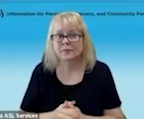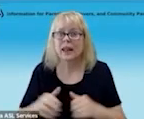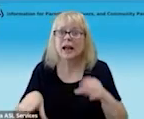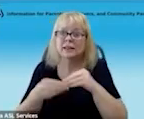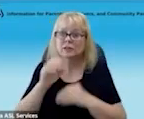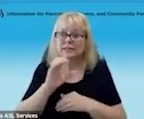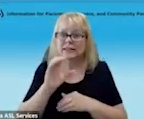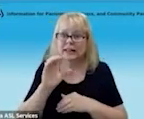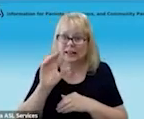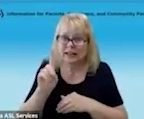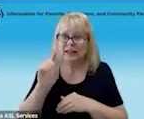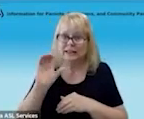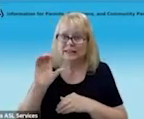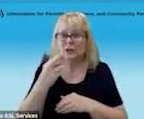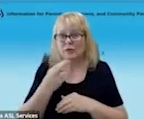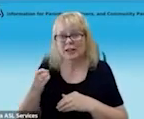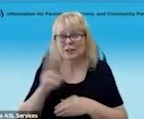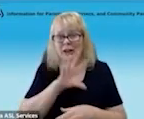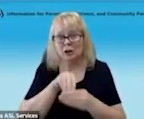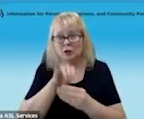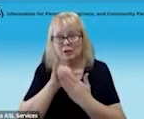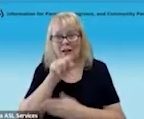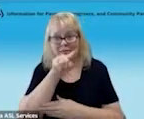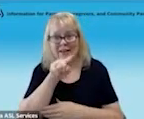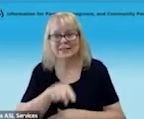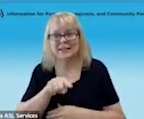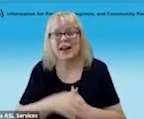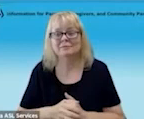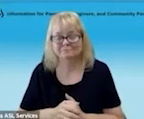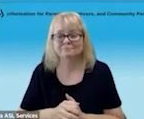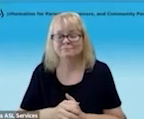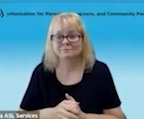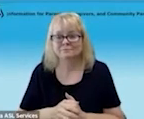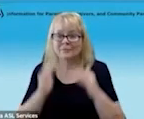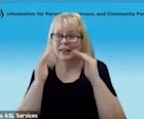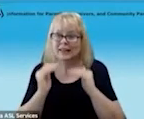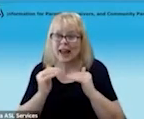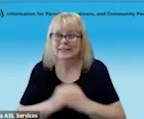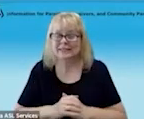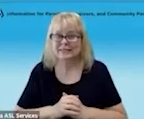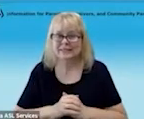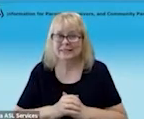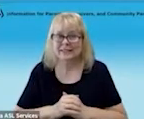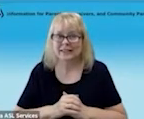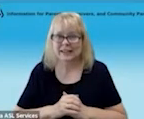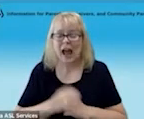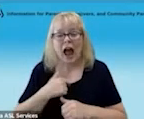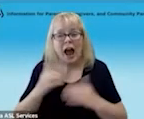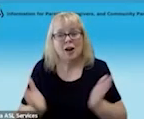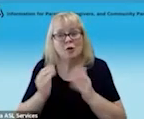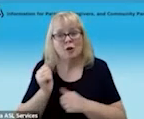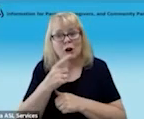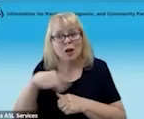children, adolescents, and young adults during the pandemic. Next slide. Additional